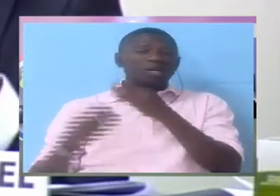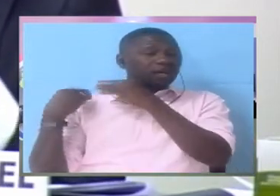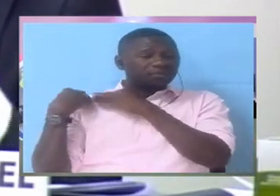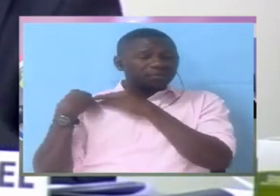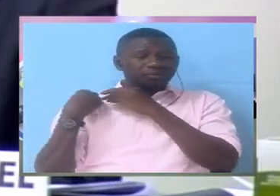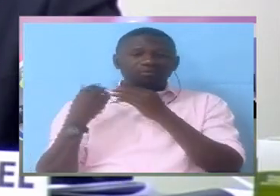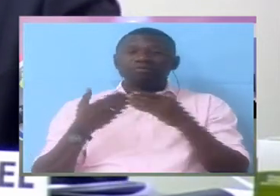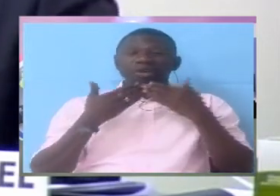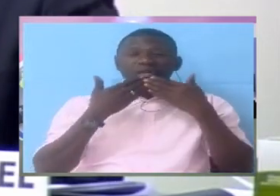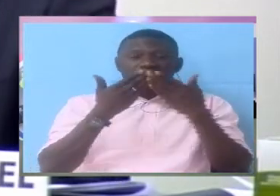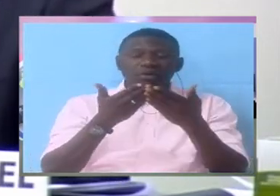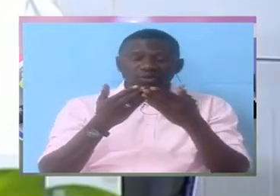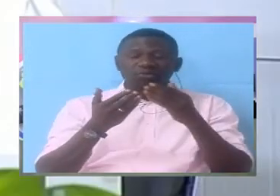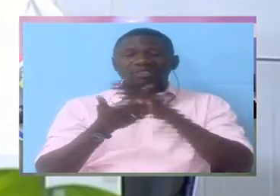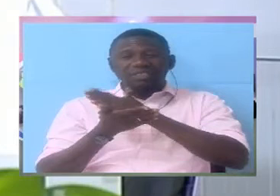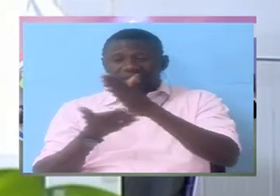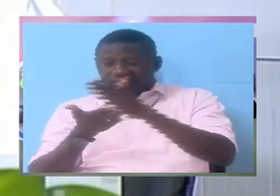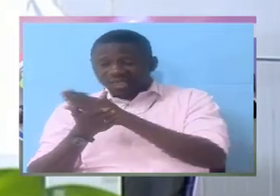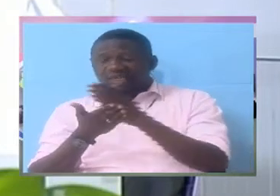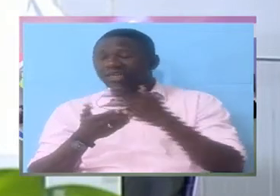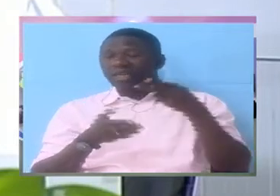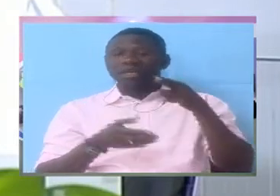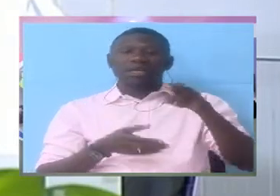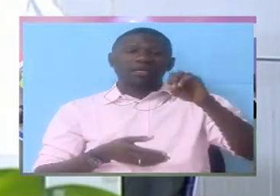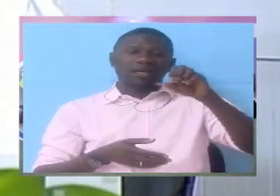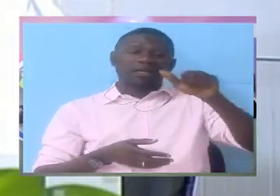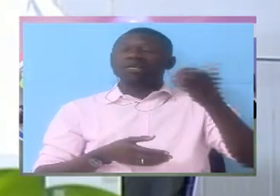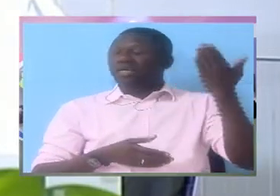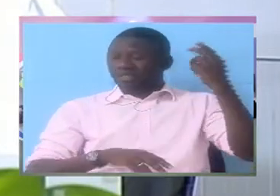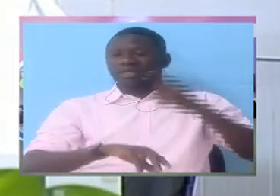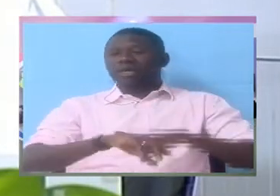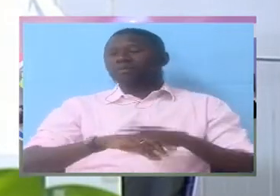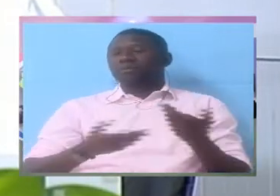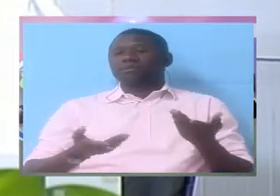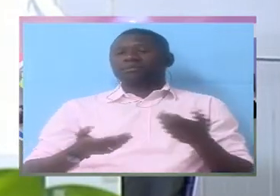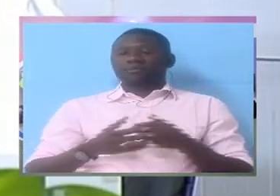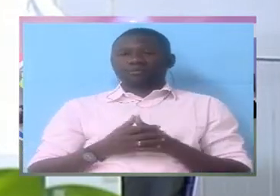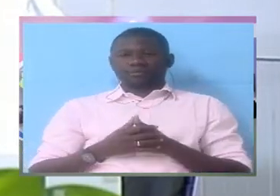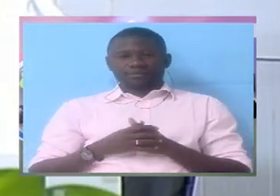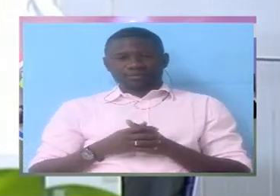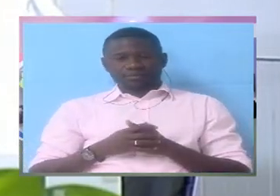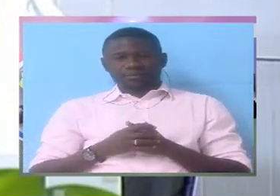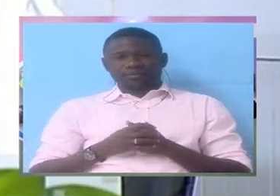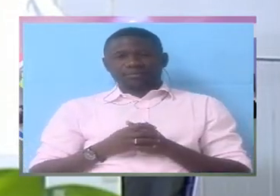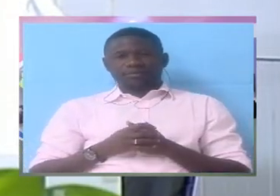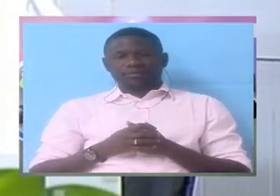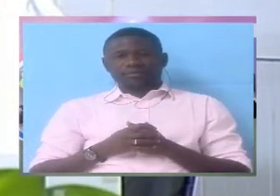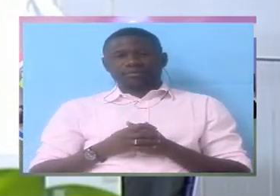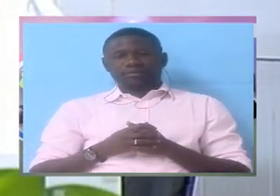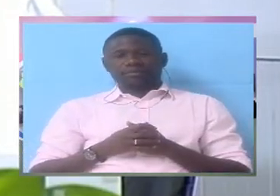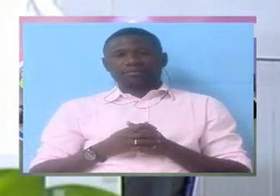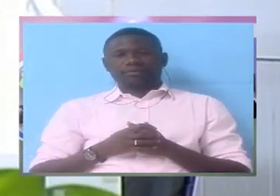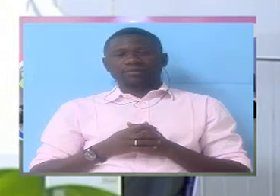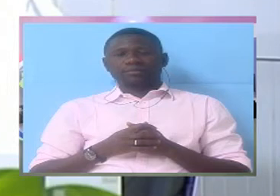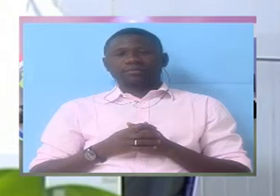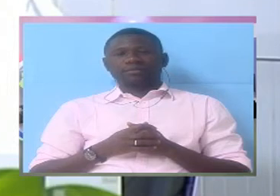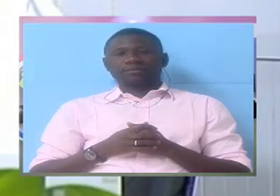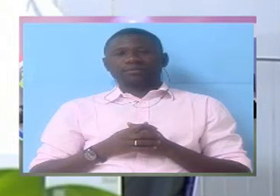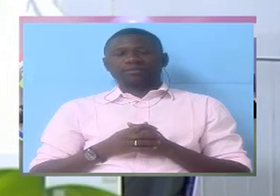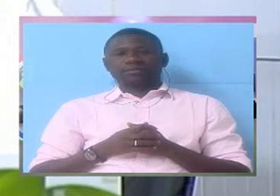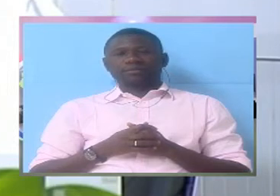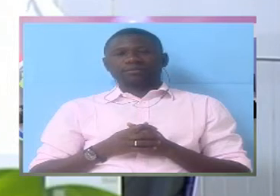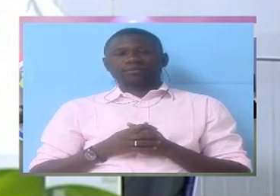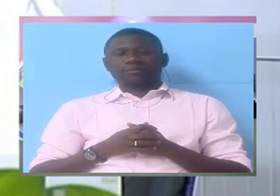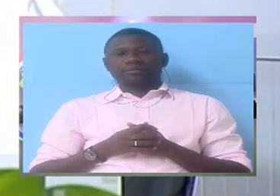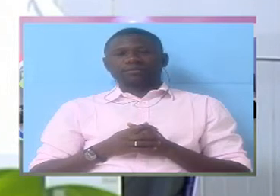NIA at the time. Dalilo me o sabu wole yas wole mnyinti ko o watola itele mmoti me yalongo kibarol be niye be kumbe nyoka